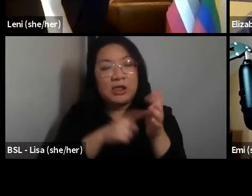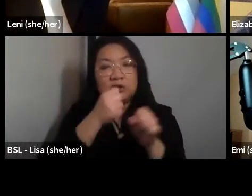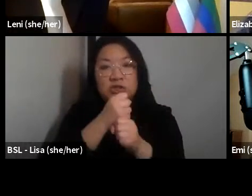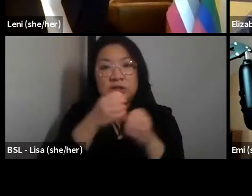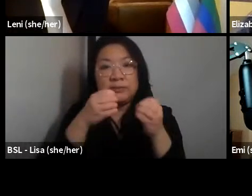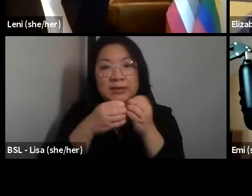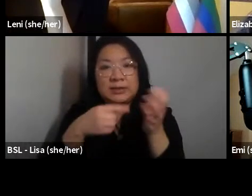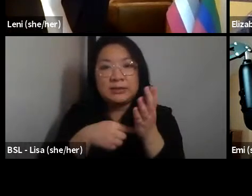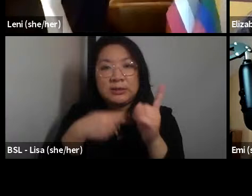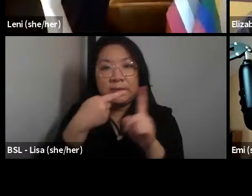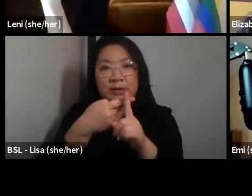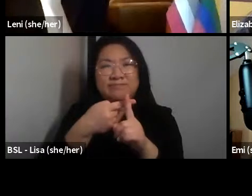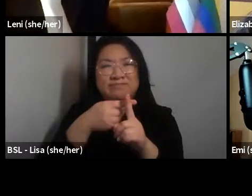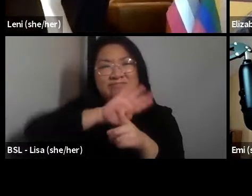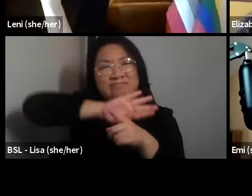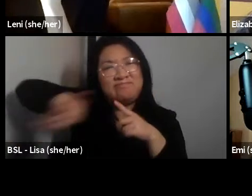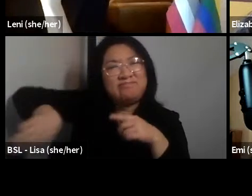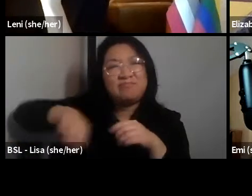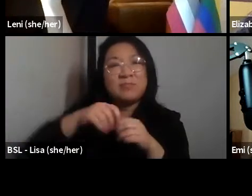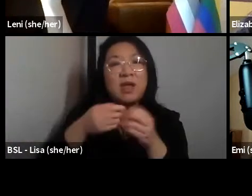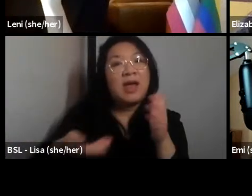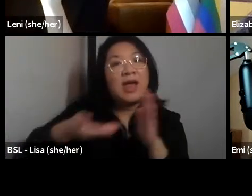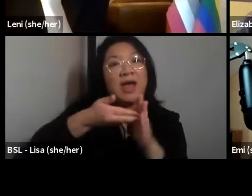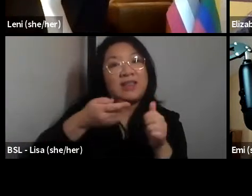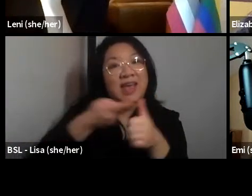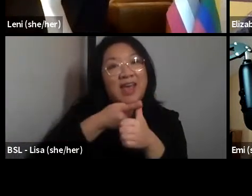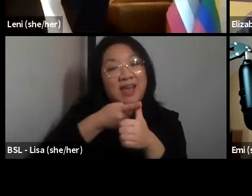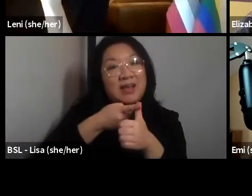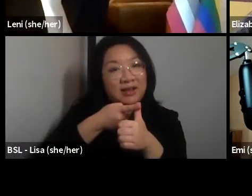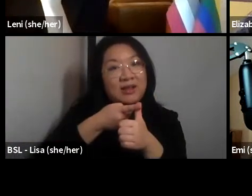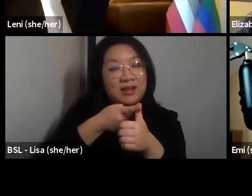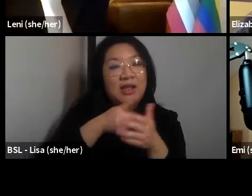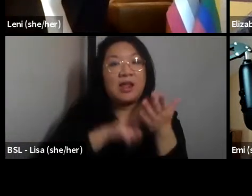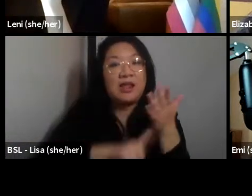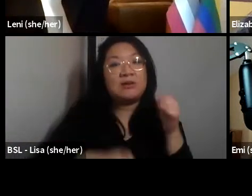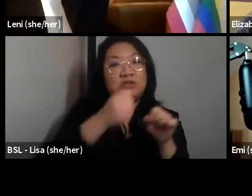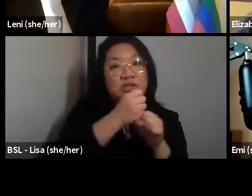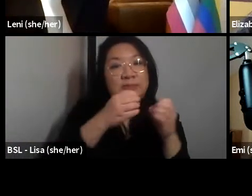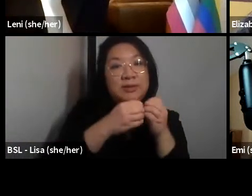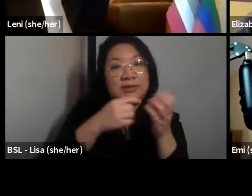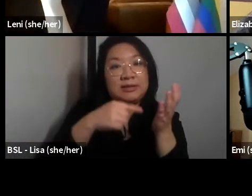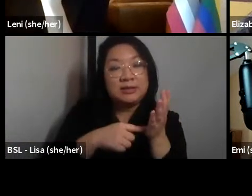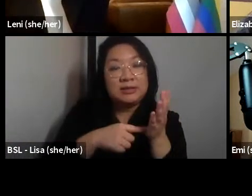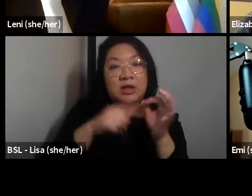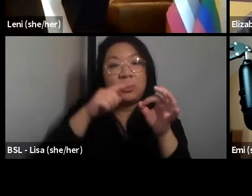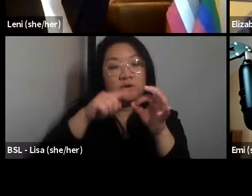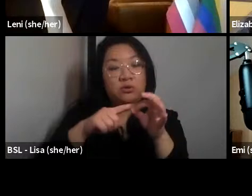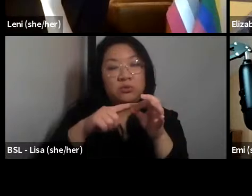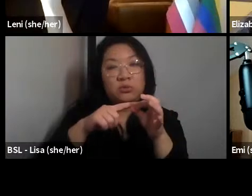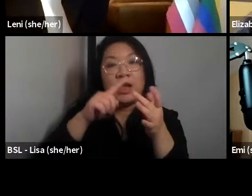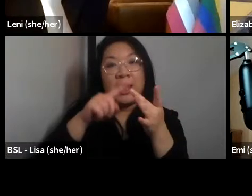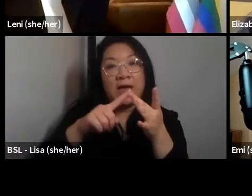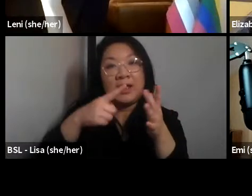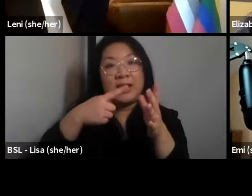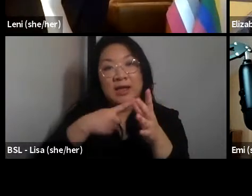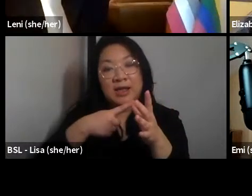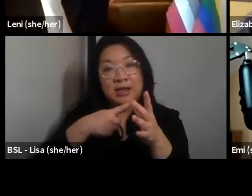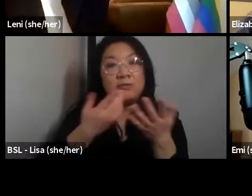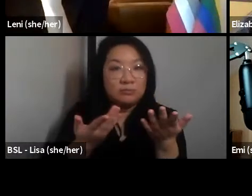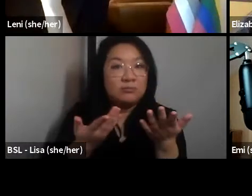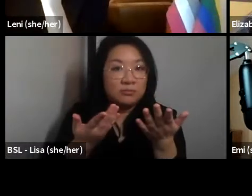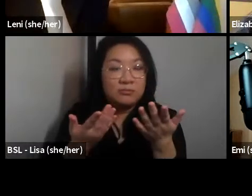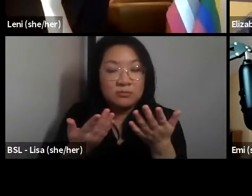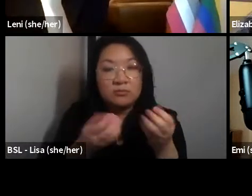plus, because sometimes they don't put the A in there for a reason. And sometimes they don't put the A in there, but they are ACE inclusive, but you can't tell,